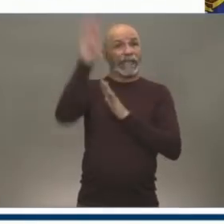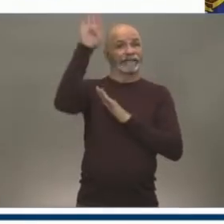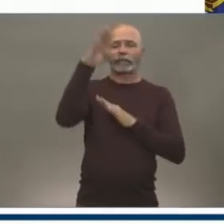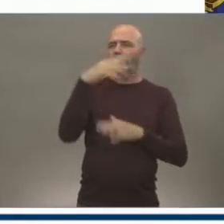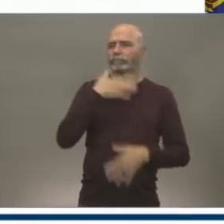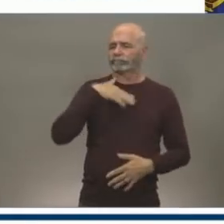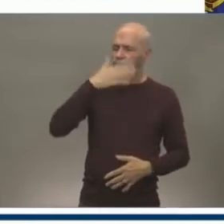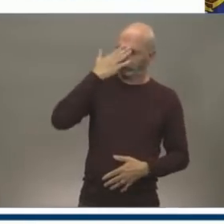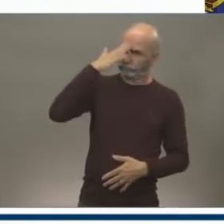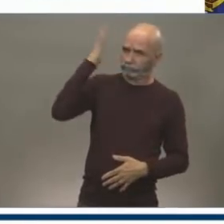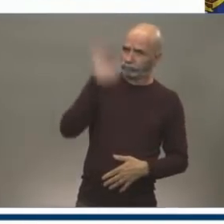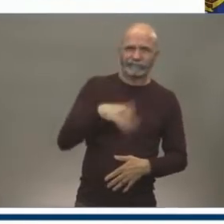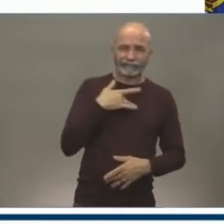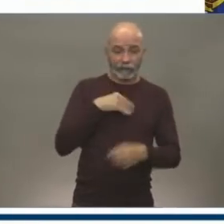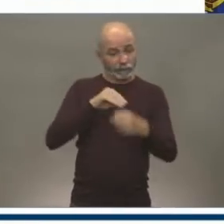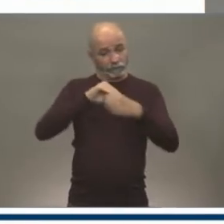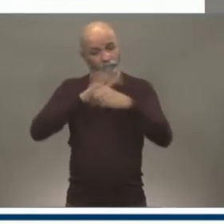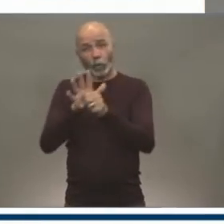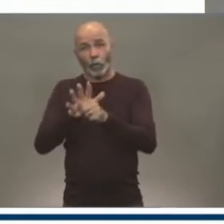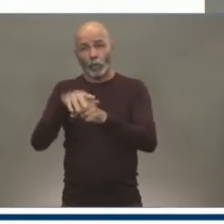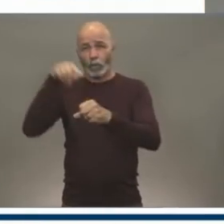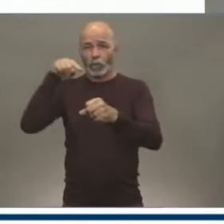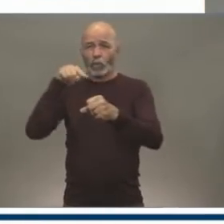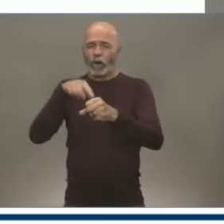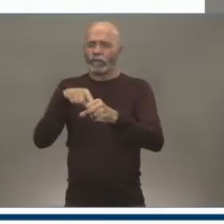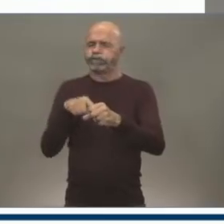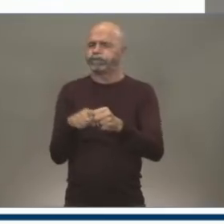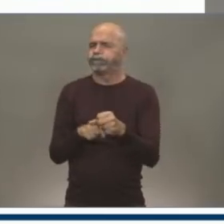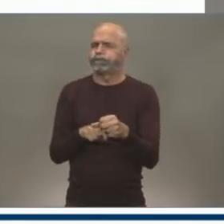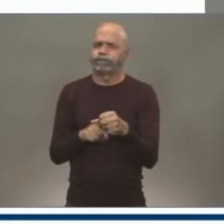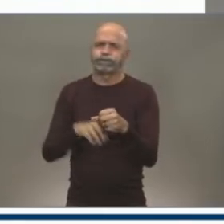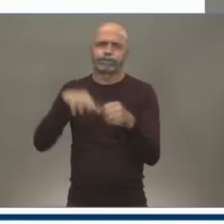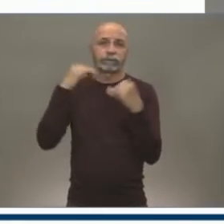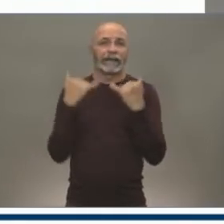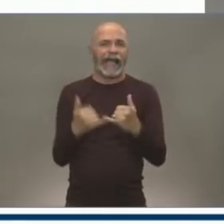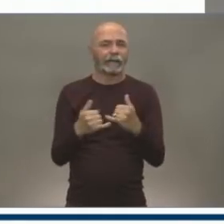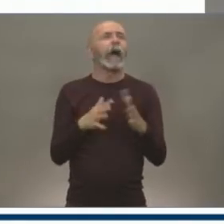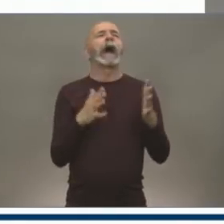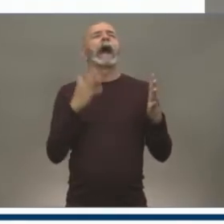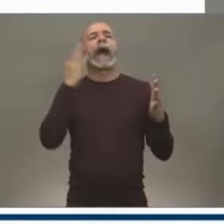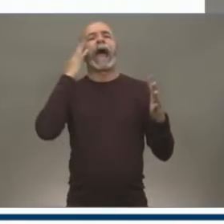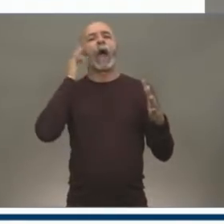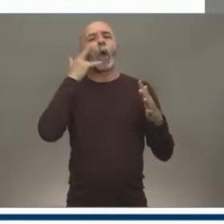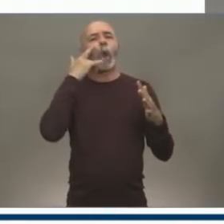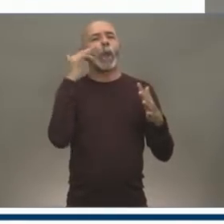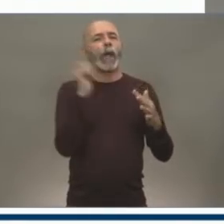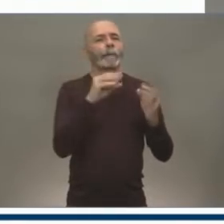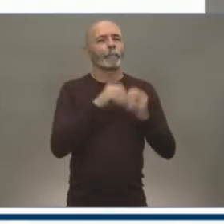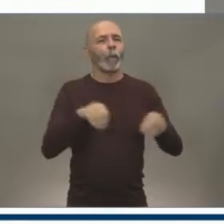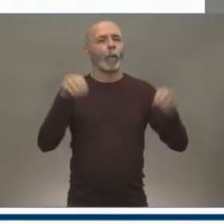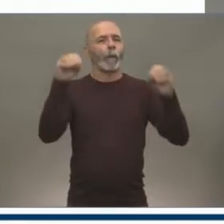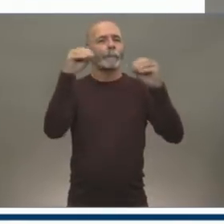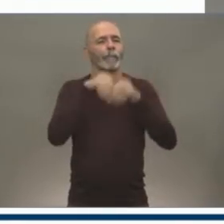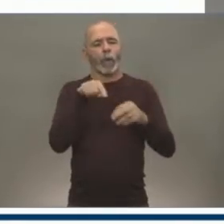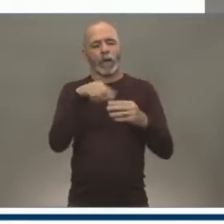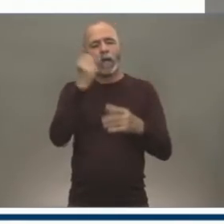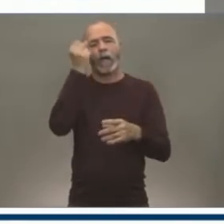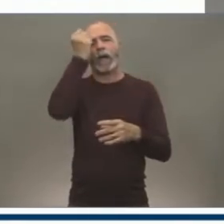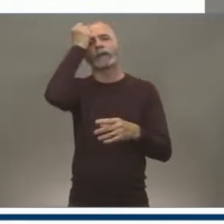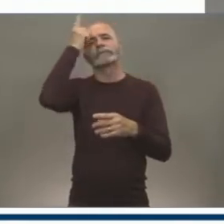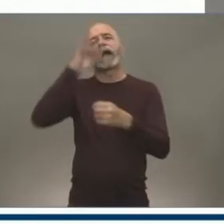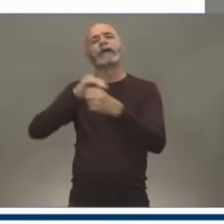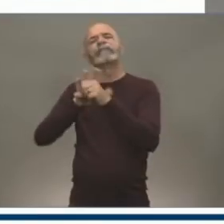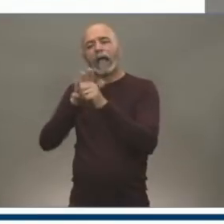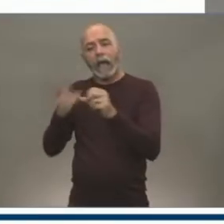Wave two, we know much more about how the virus is transmitted, so we're focusing our restrictions in areas that are high risk for transmission.